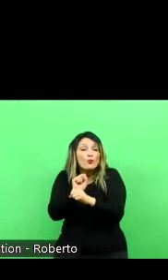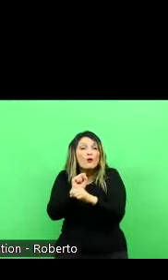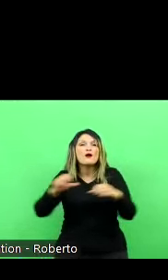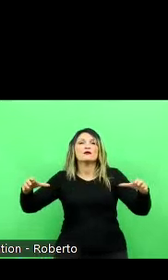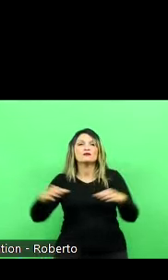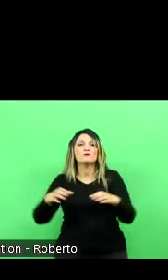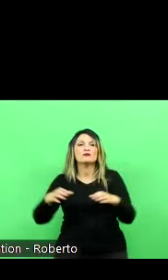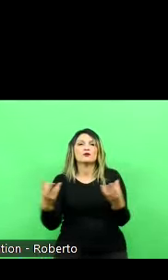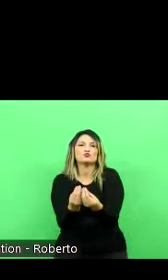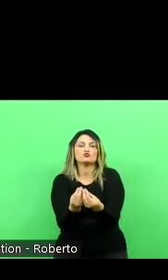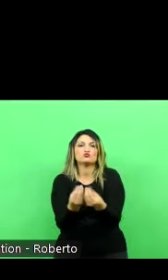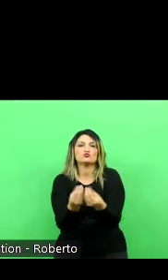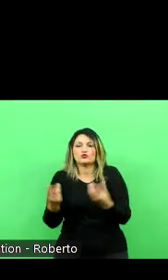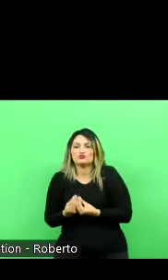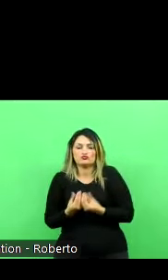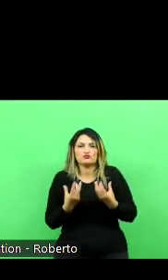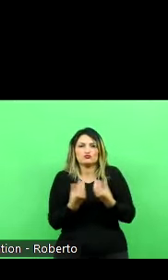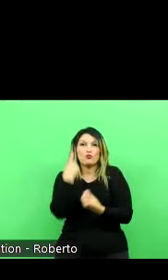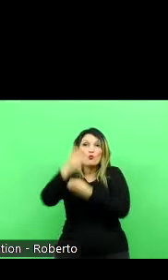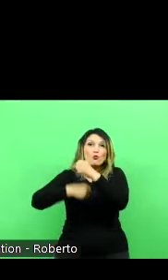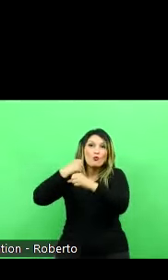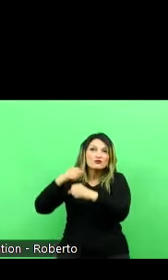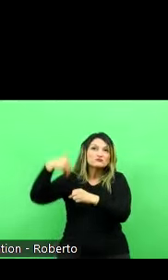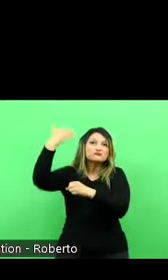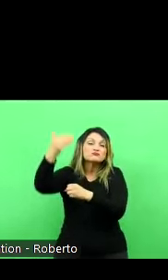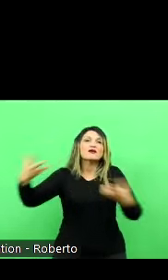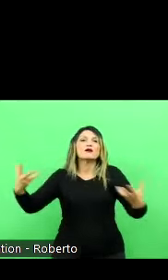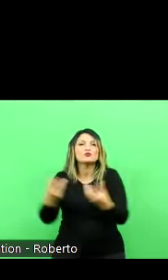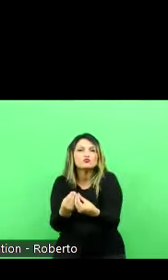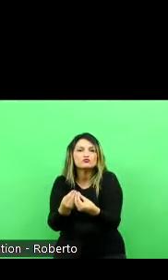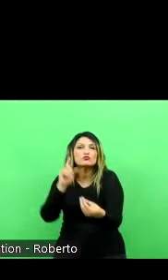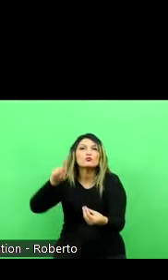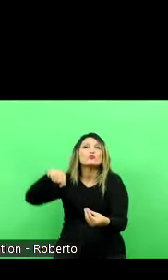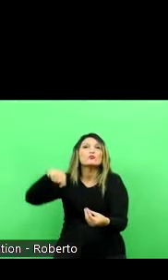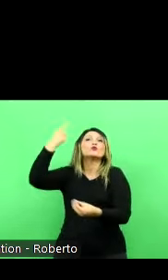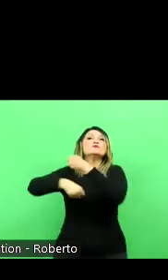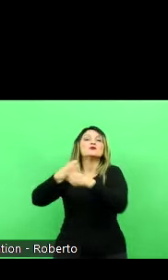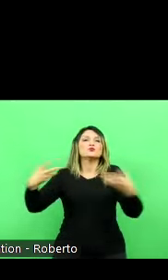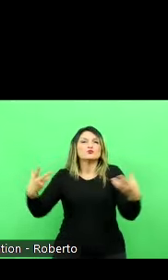financial resources to strengthen our early warning systems and evacuation projects.